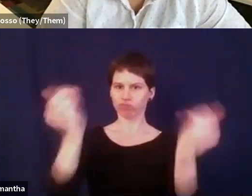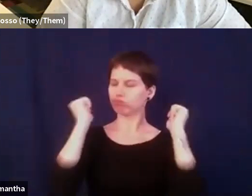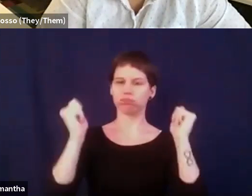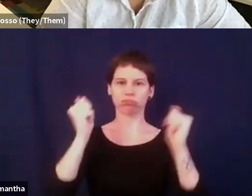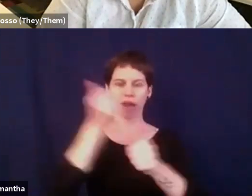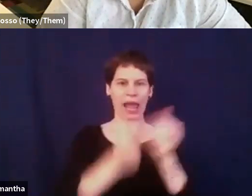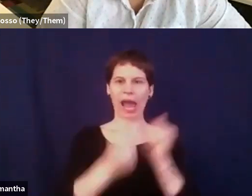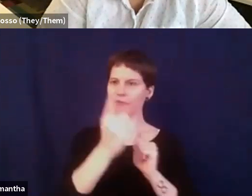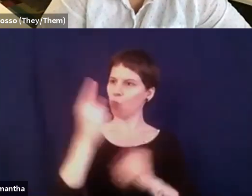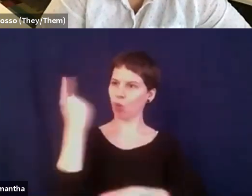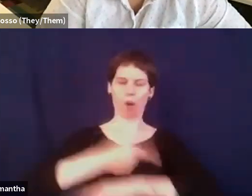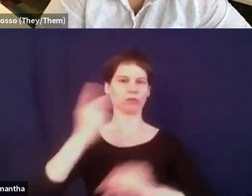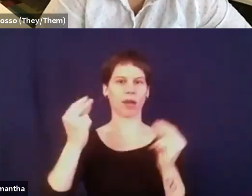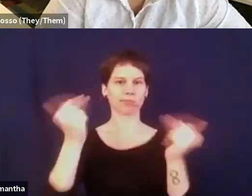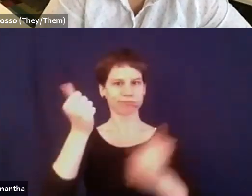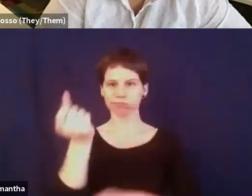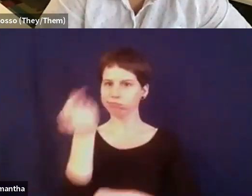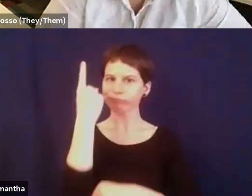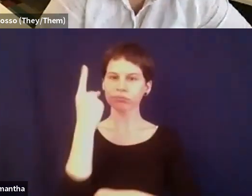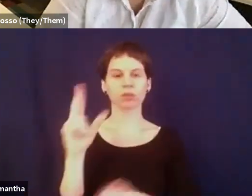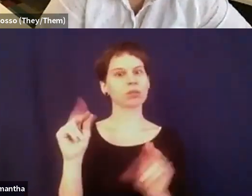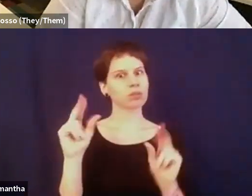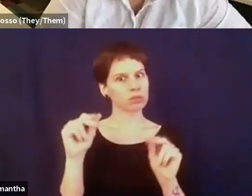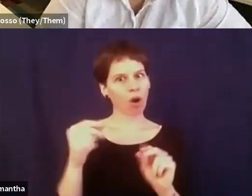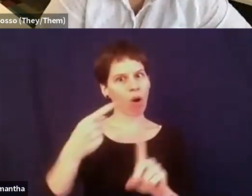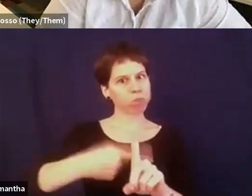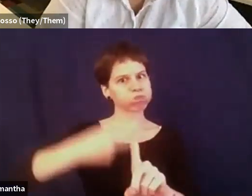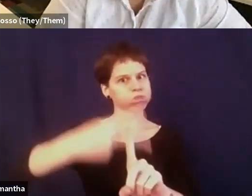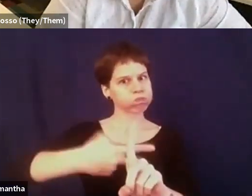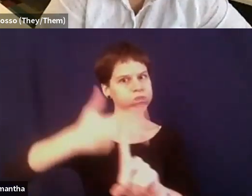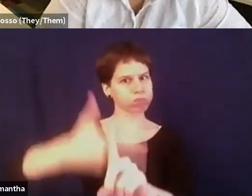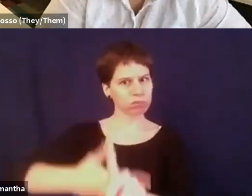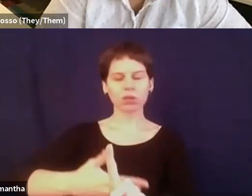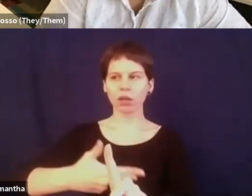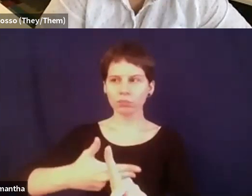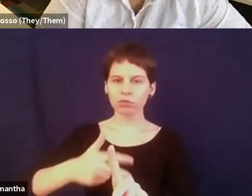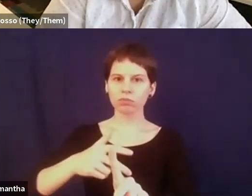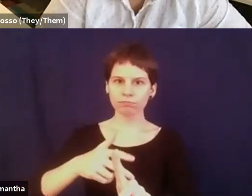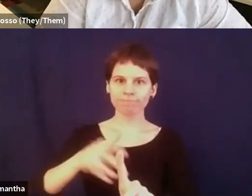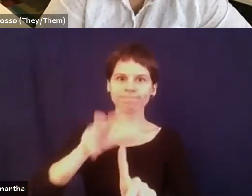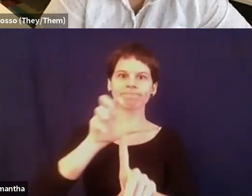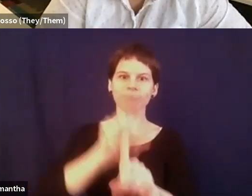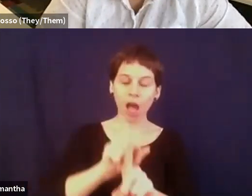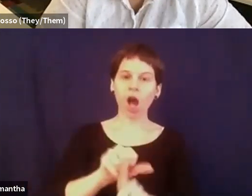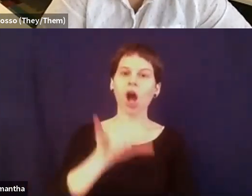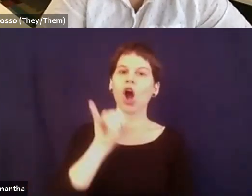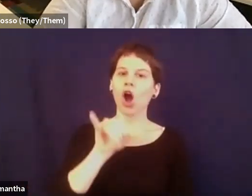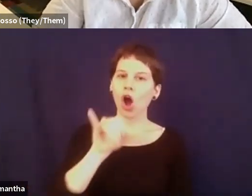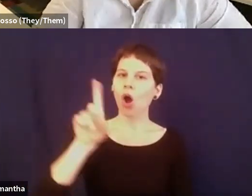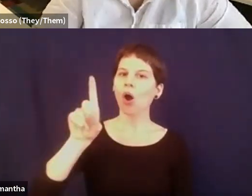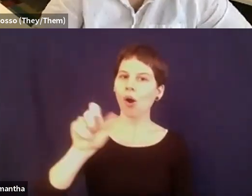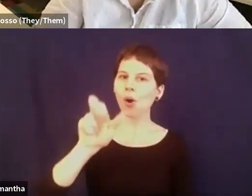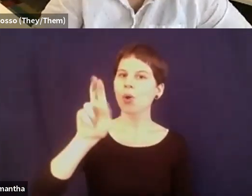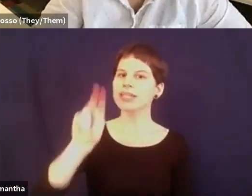it in a day, and it really took time. It took a few months for people to actually catch on to, oh, Darren's not going by